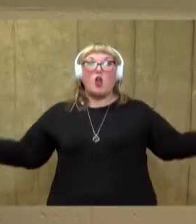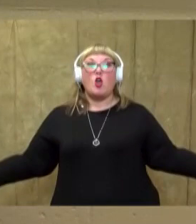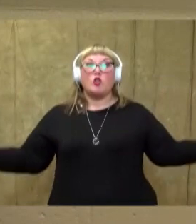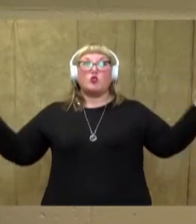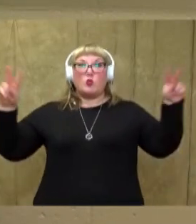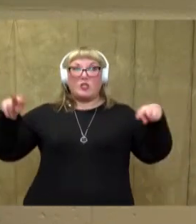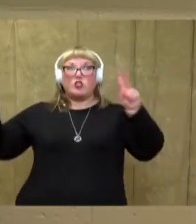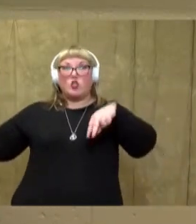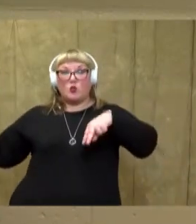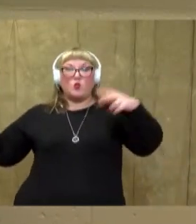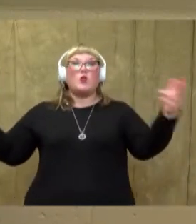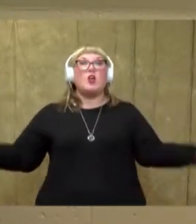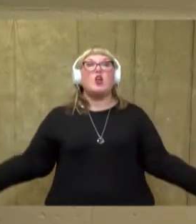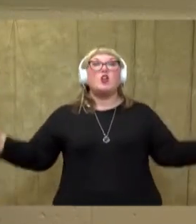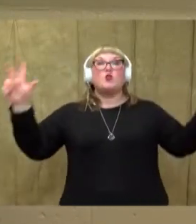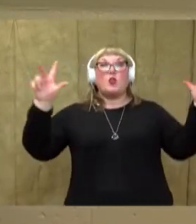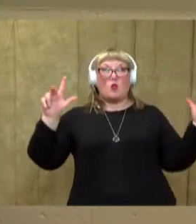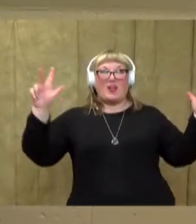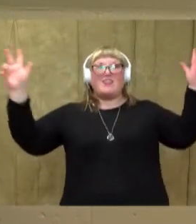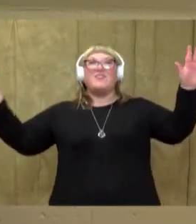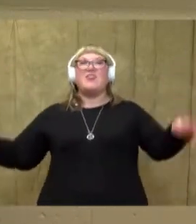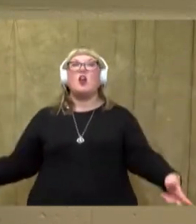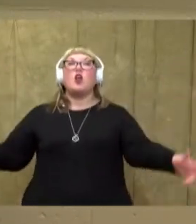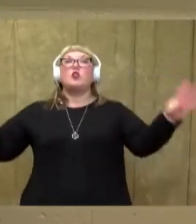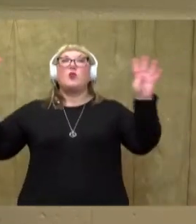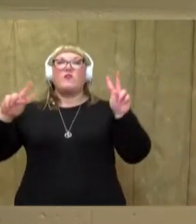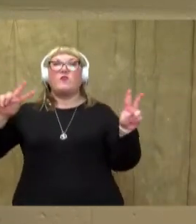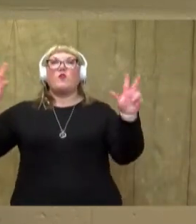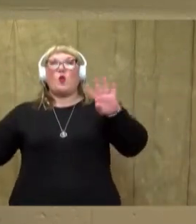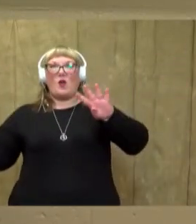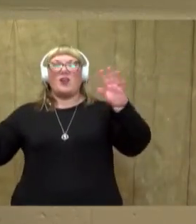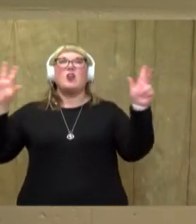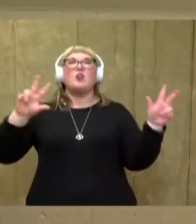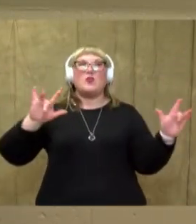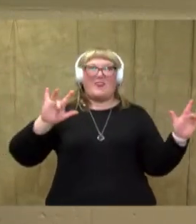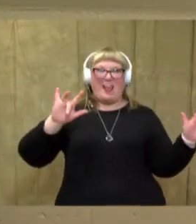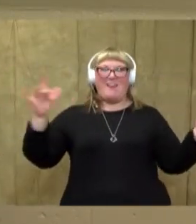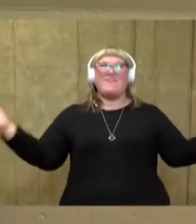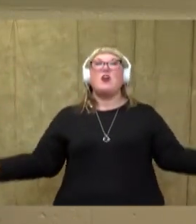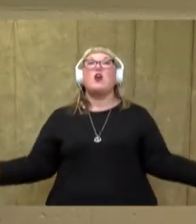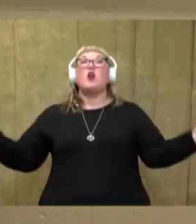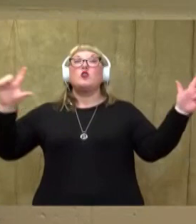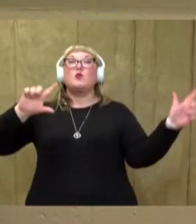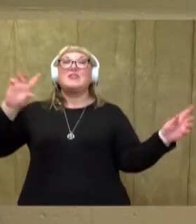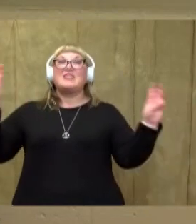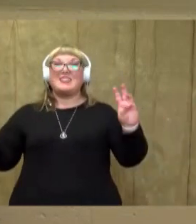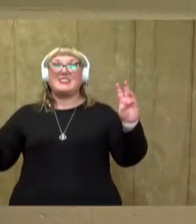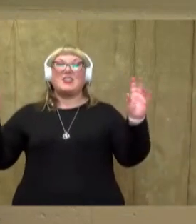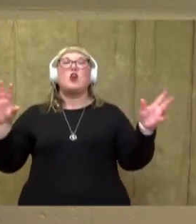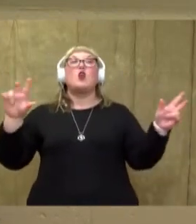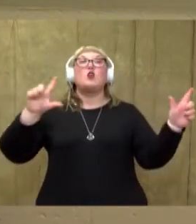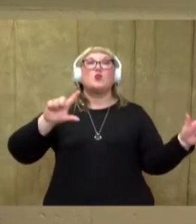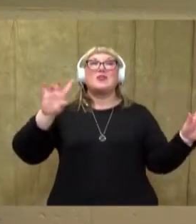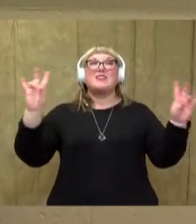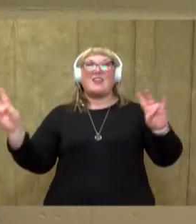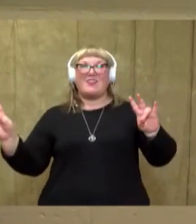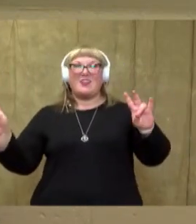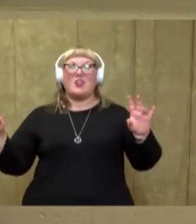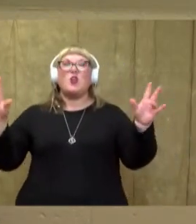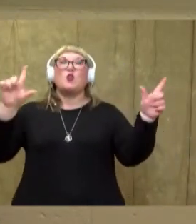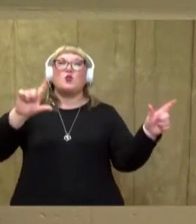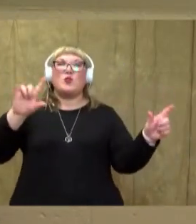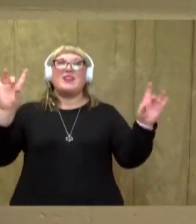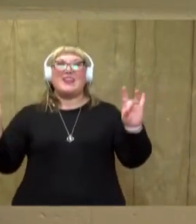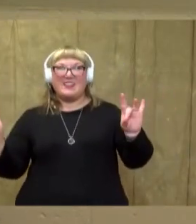21, 22, 23, 24, 25, 26,